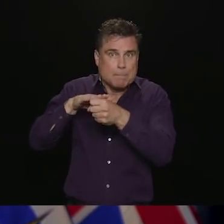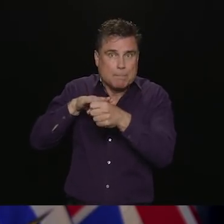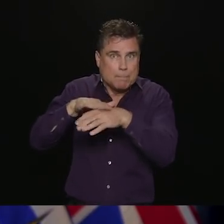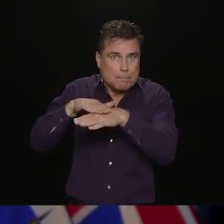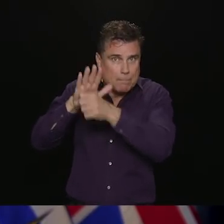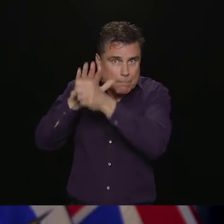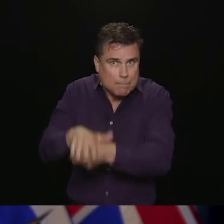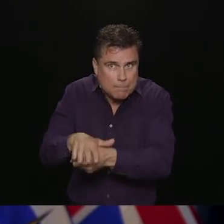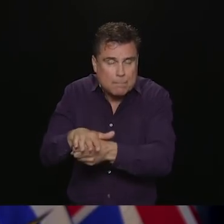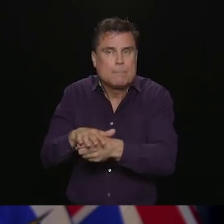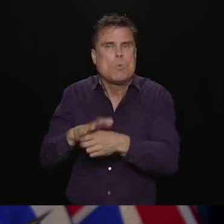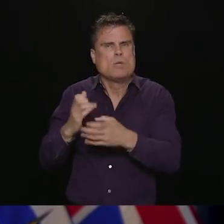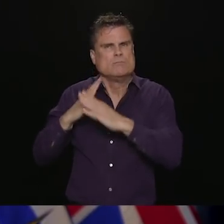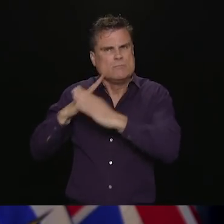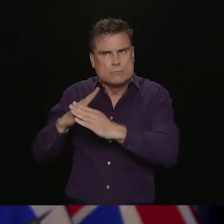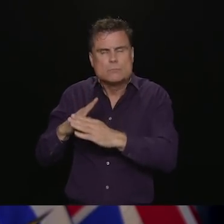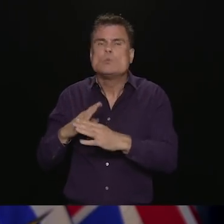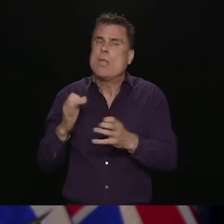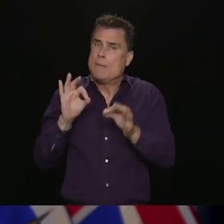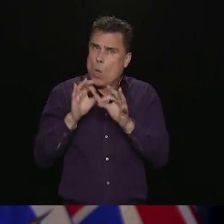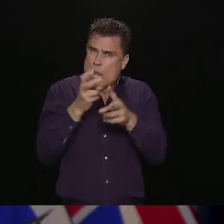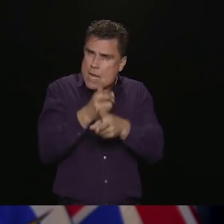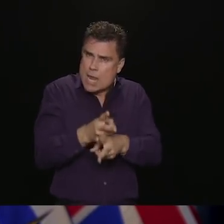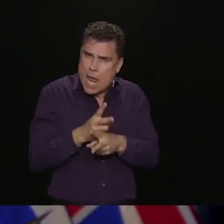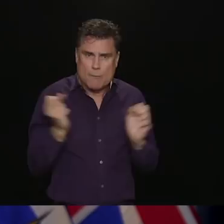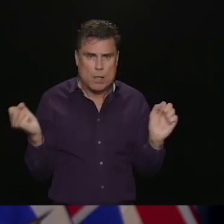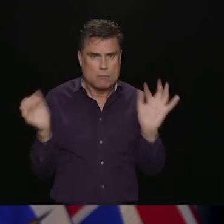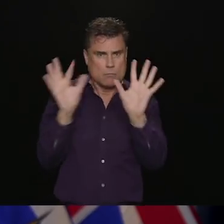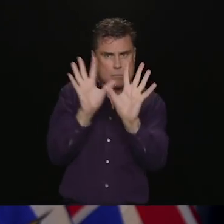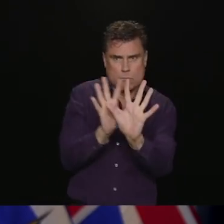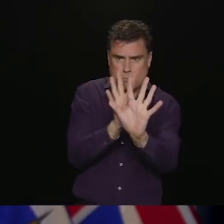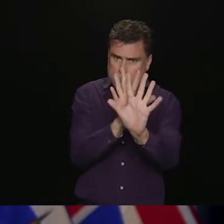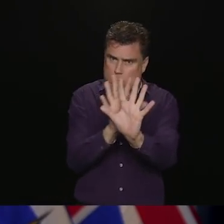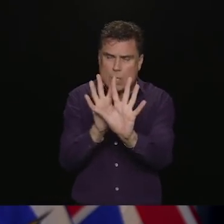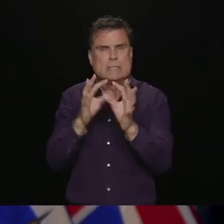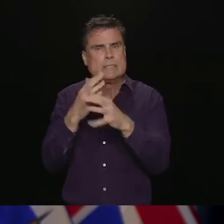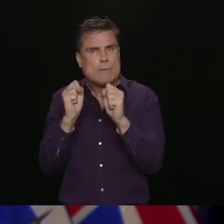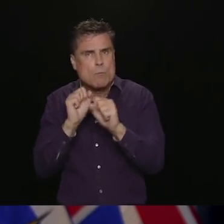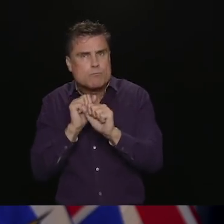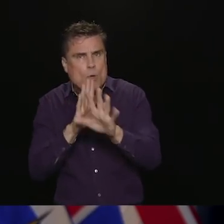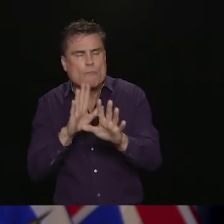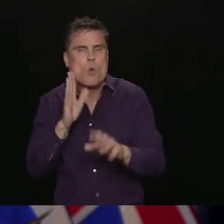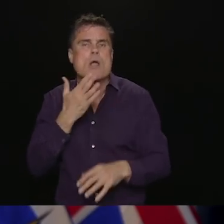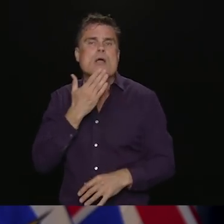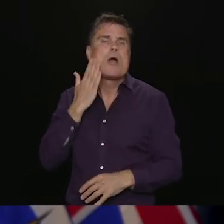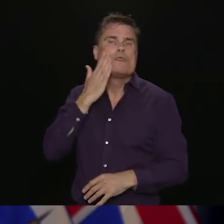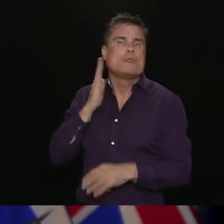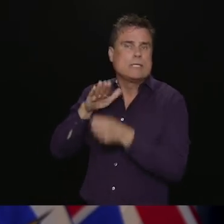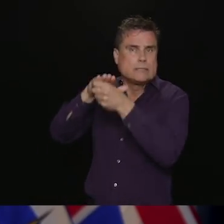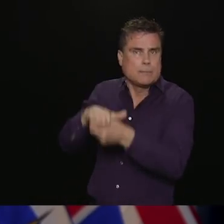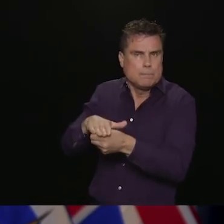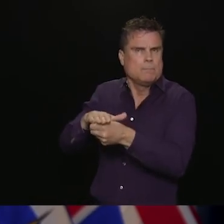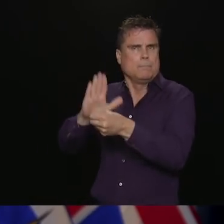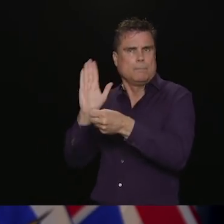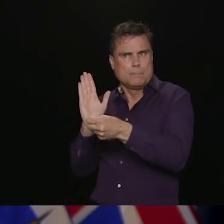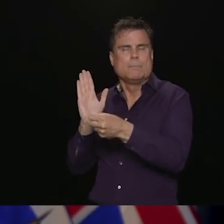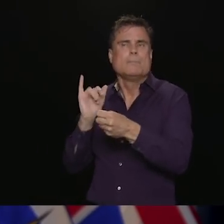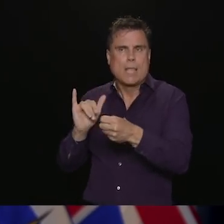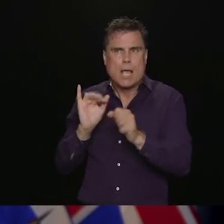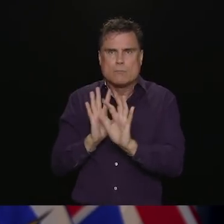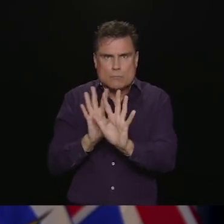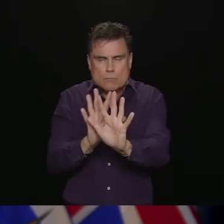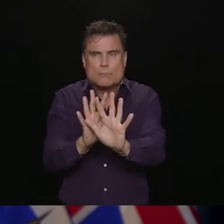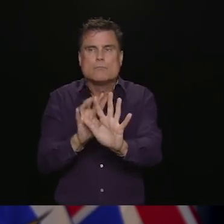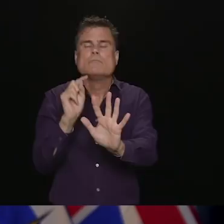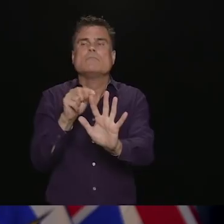very effective at doing that in a safe way. And that is what I encourage. Small numbers, you can be very impactful with